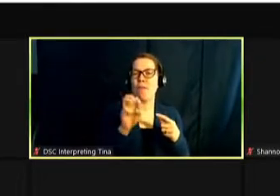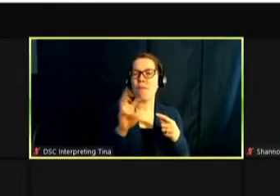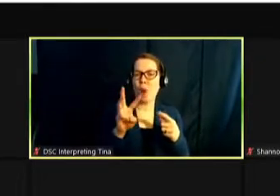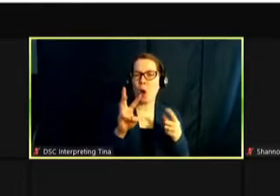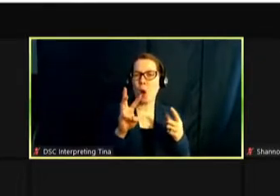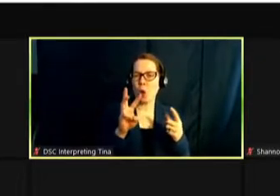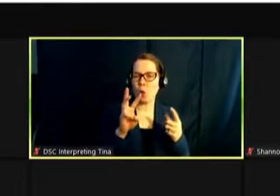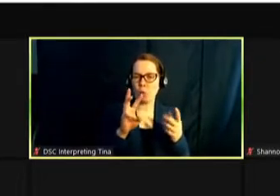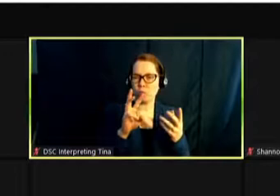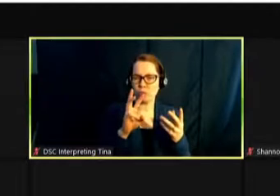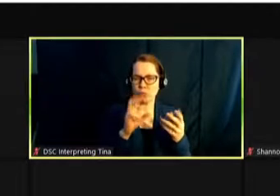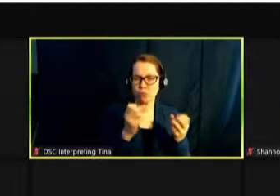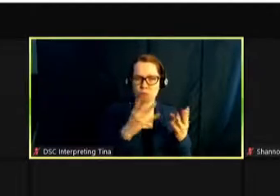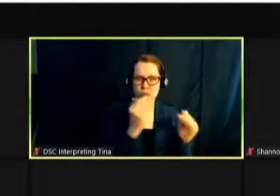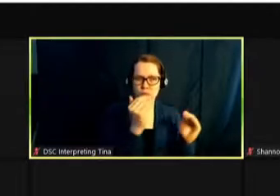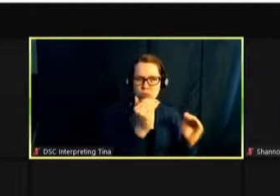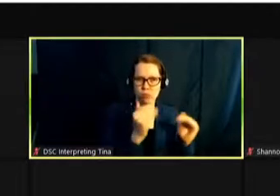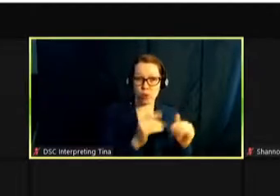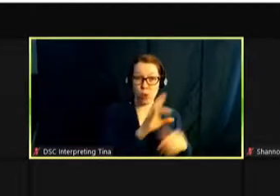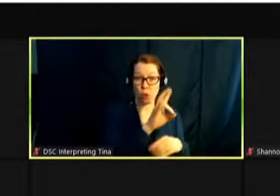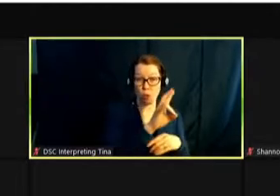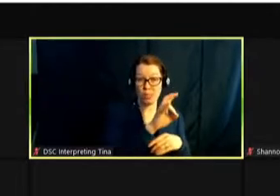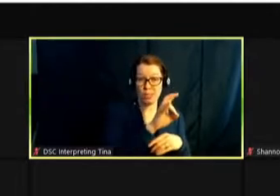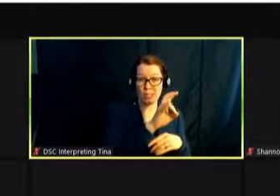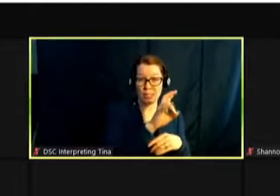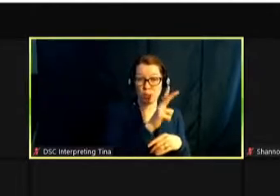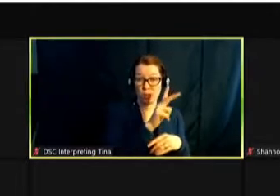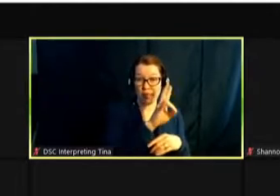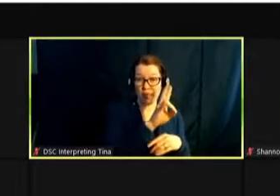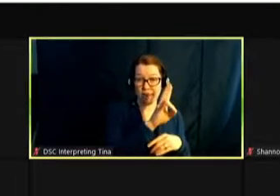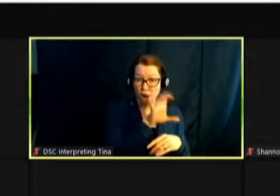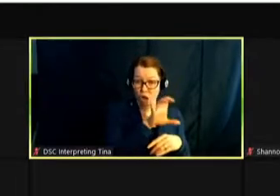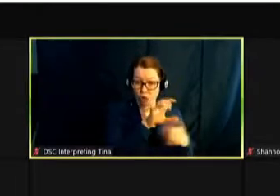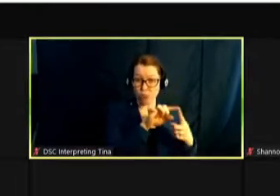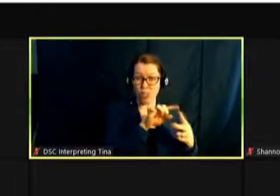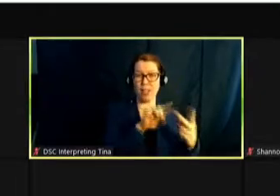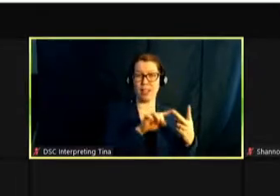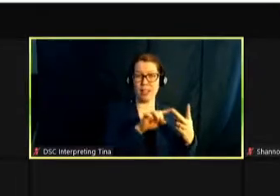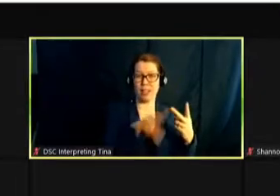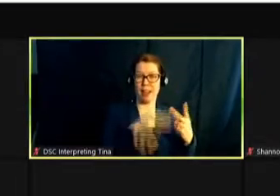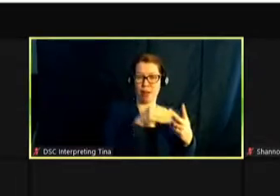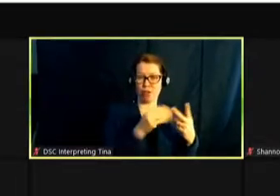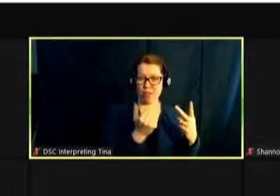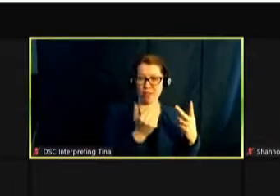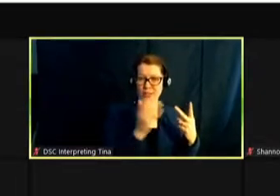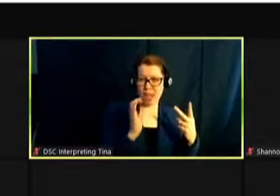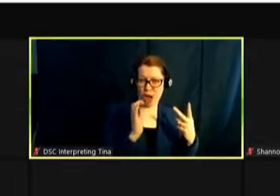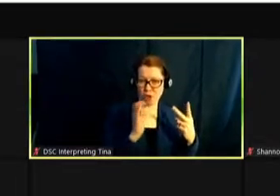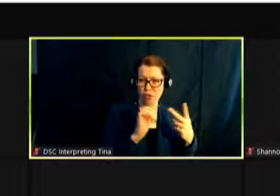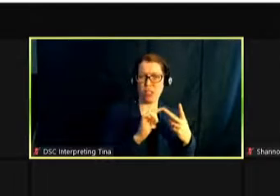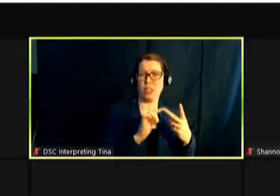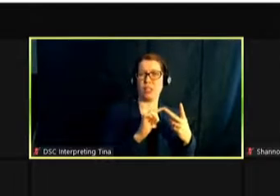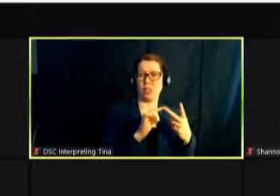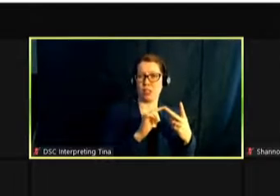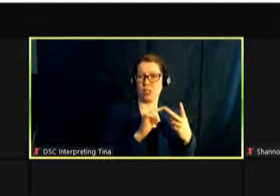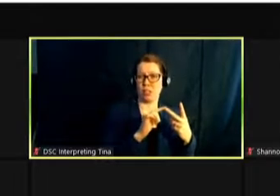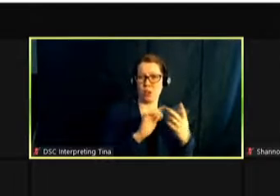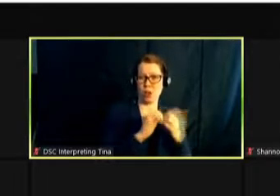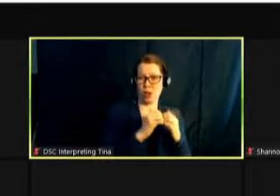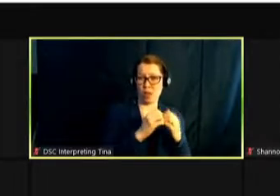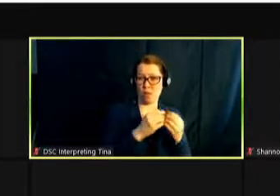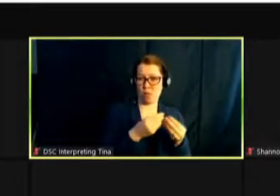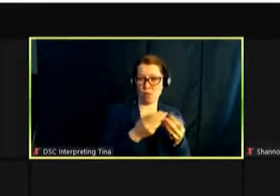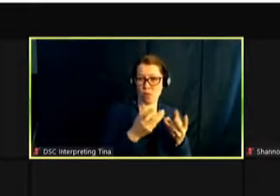community. You've got the original 2,700, then yes. It looks like you got an additional 1,500. How have you been given